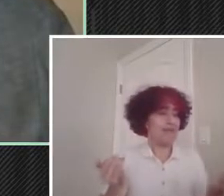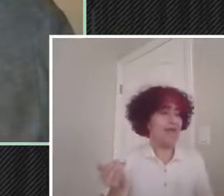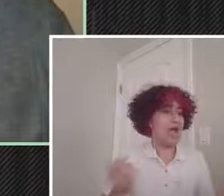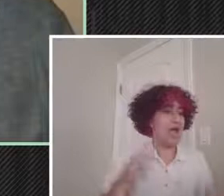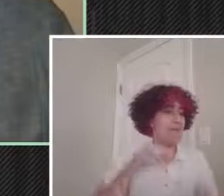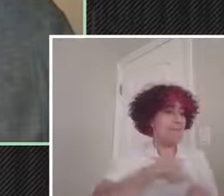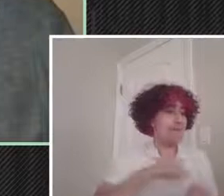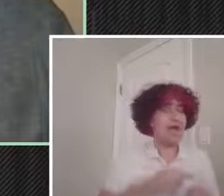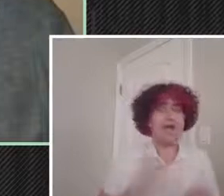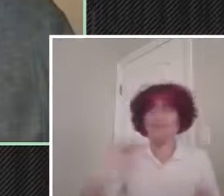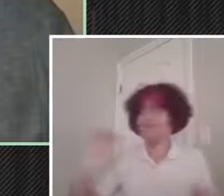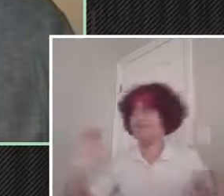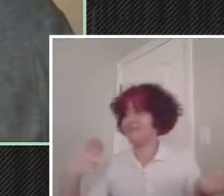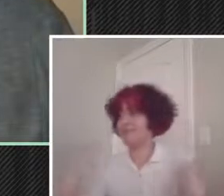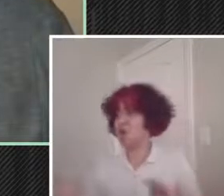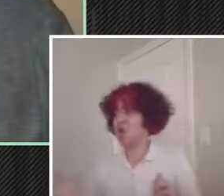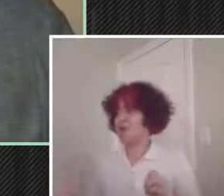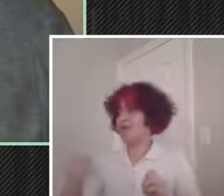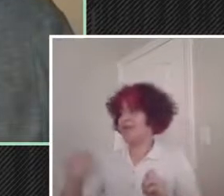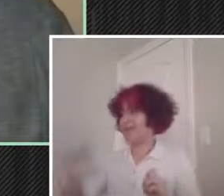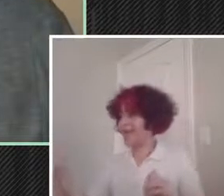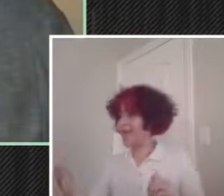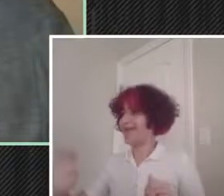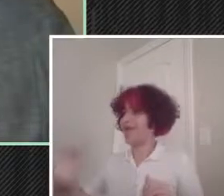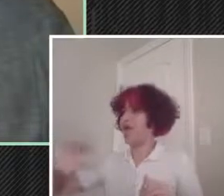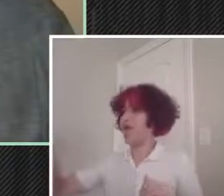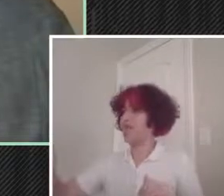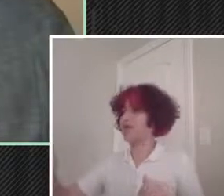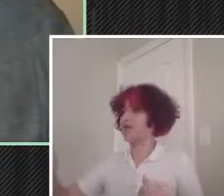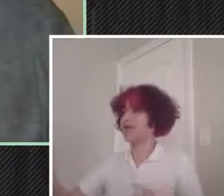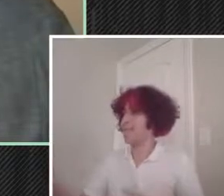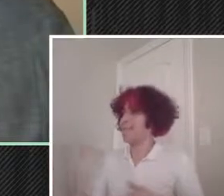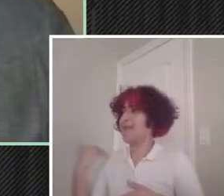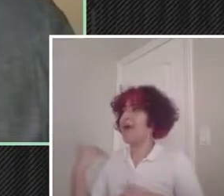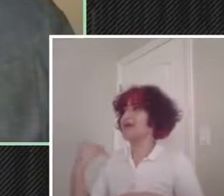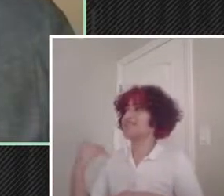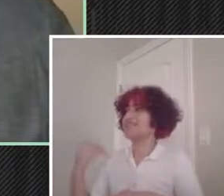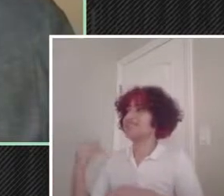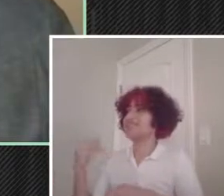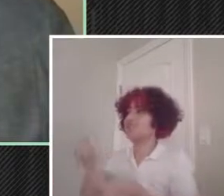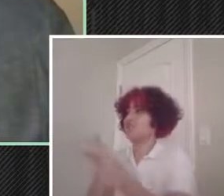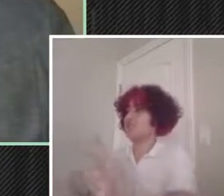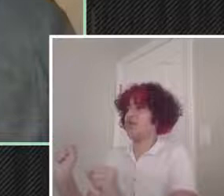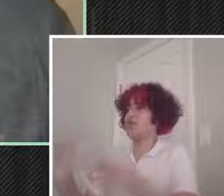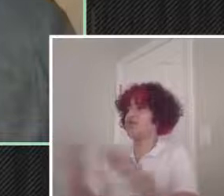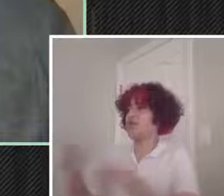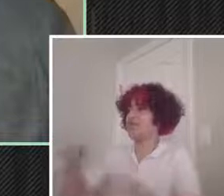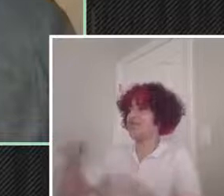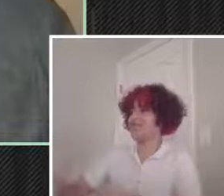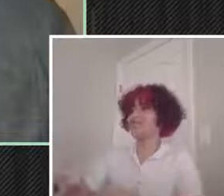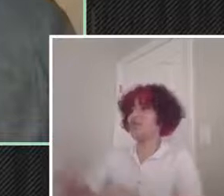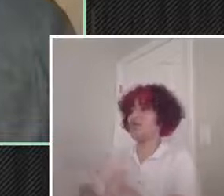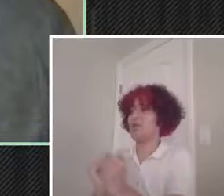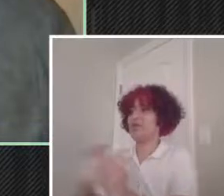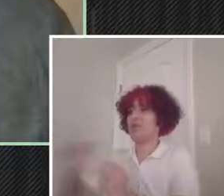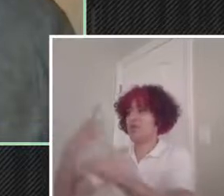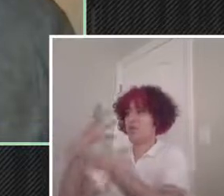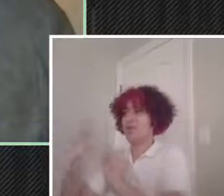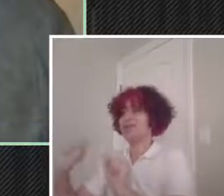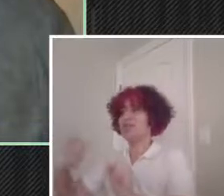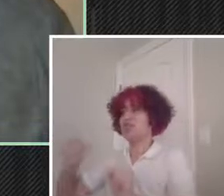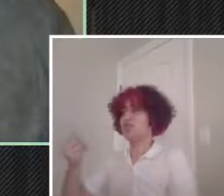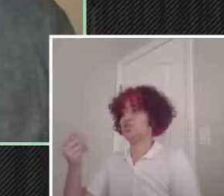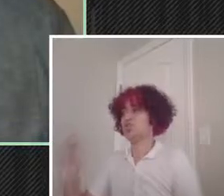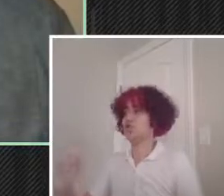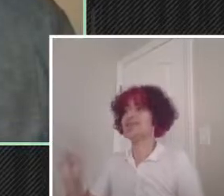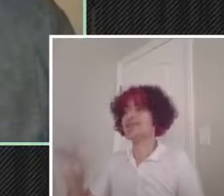King Jr. and civil rights leaders and folks were in the 60s with, you know, President Johnson. And the role of movement then and